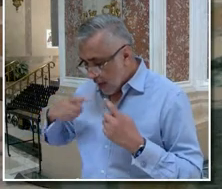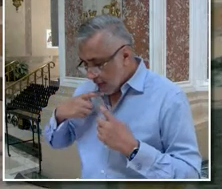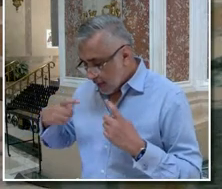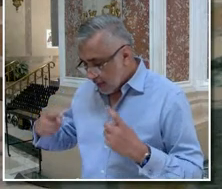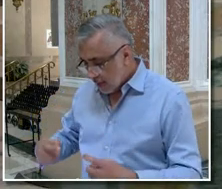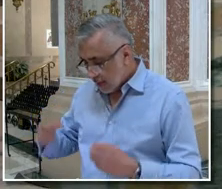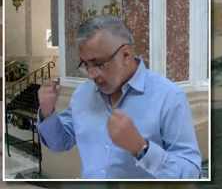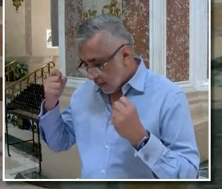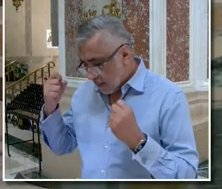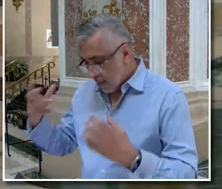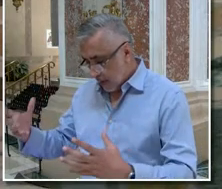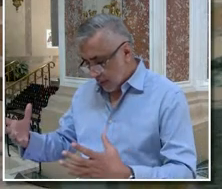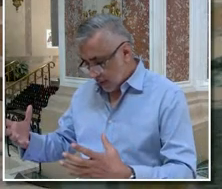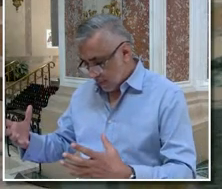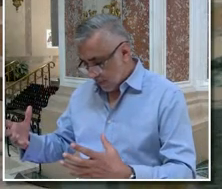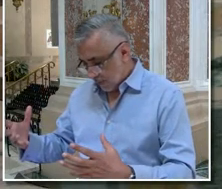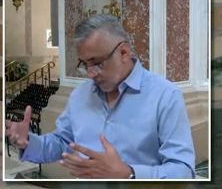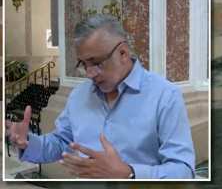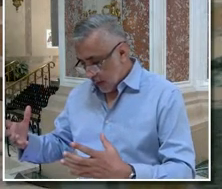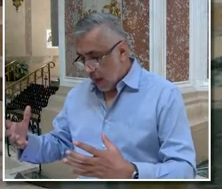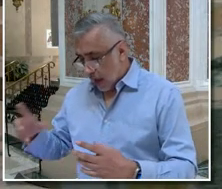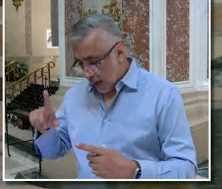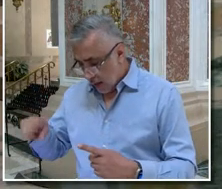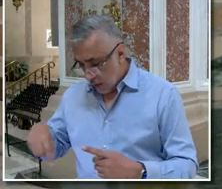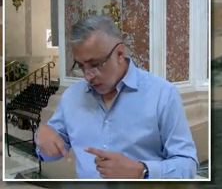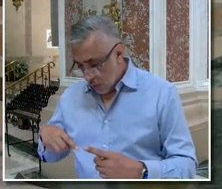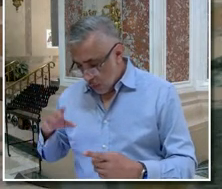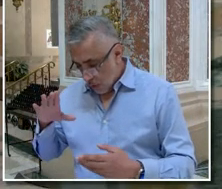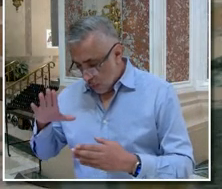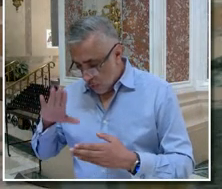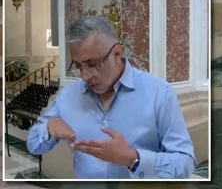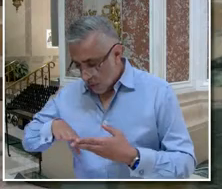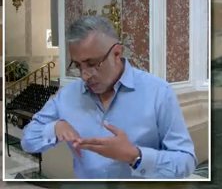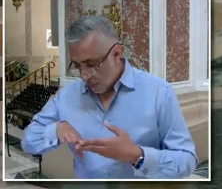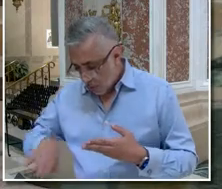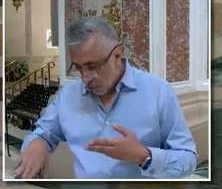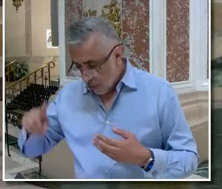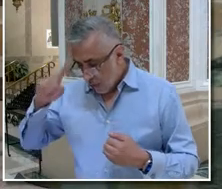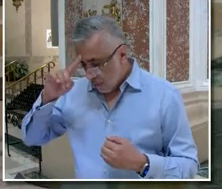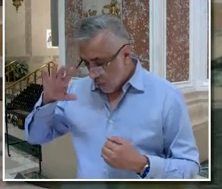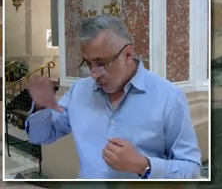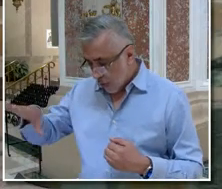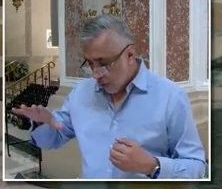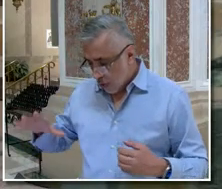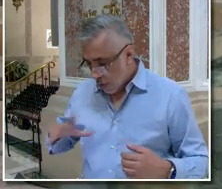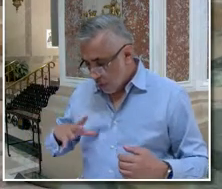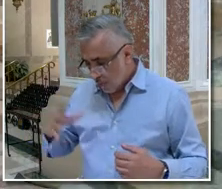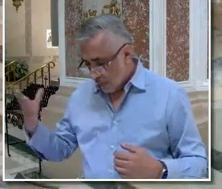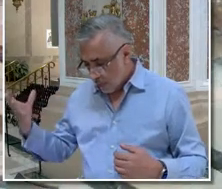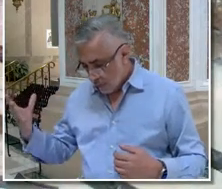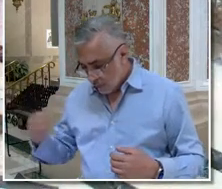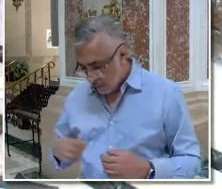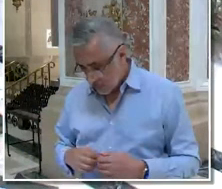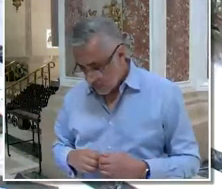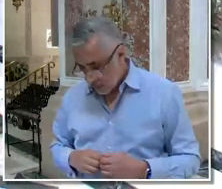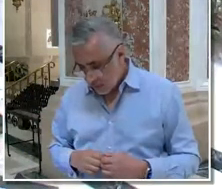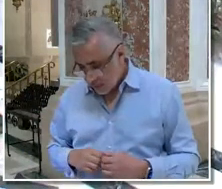of many and win pardon for their offenses.